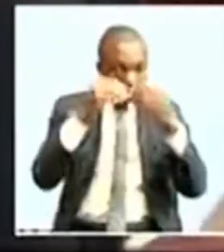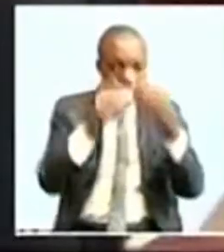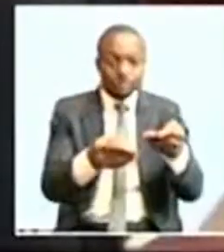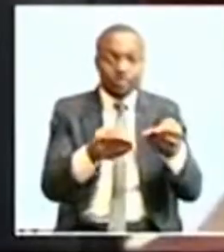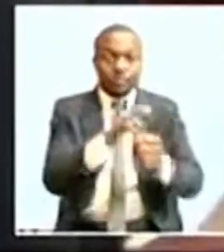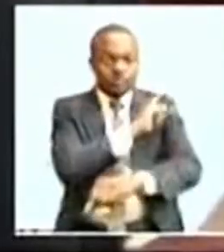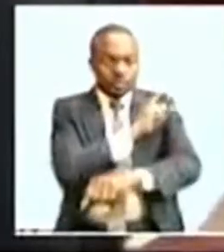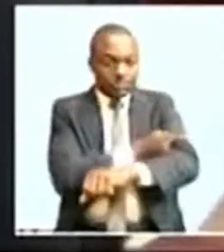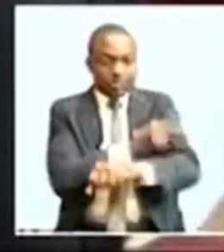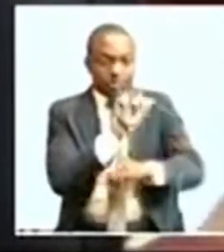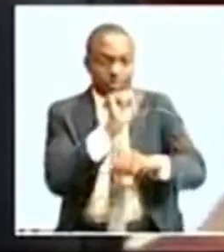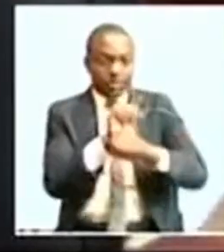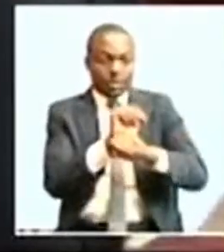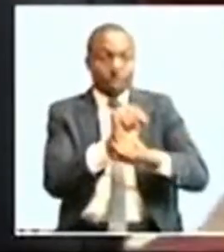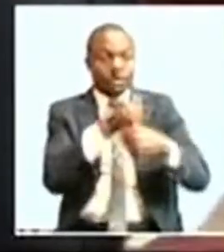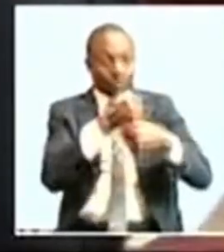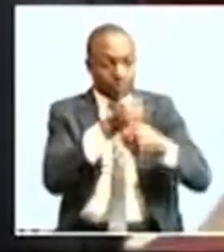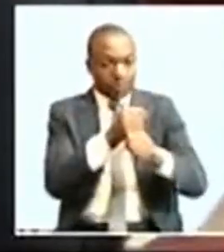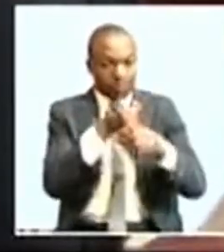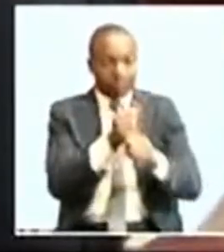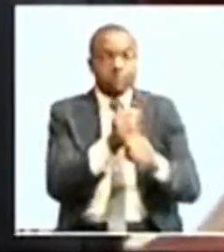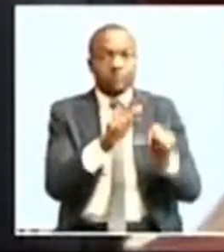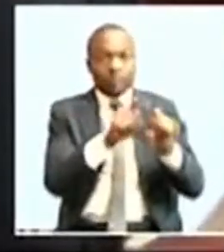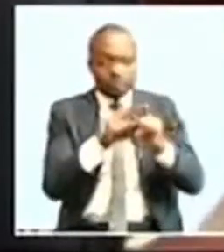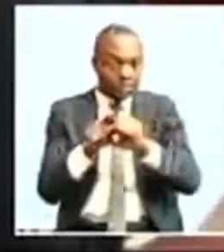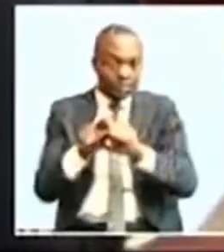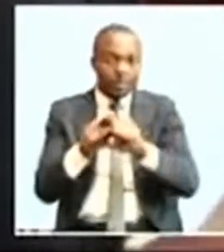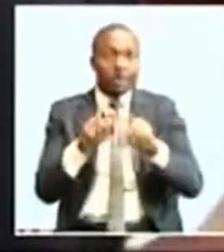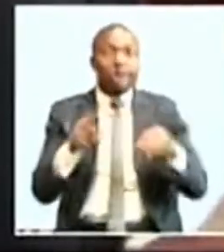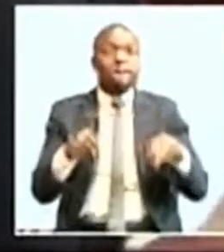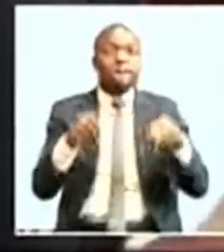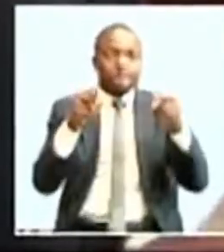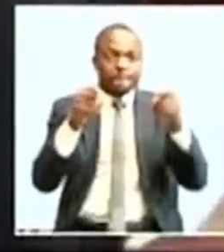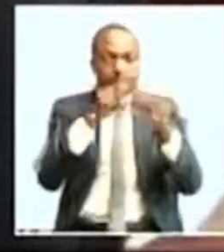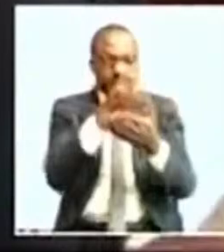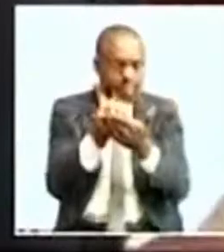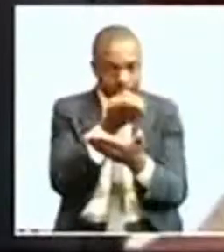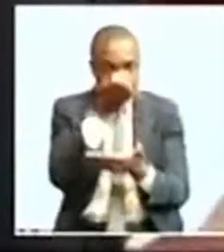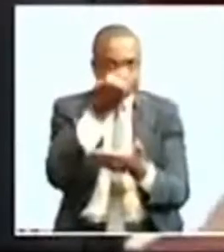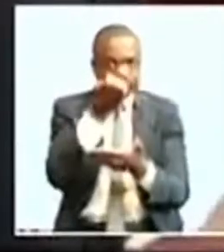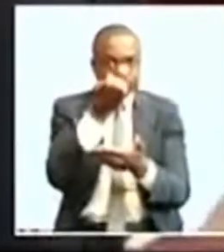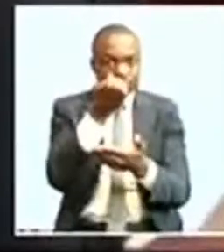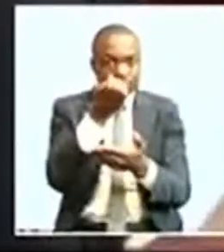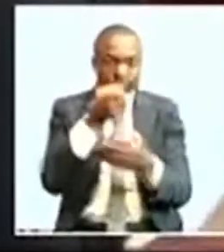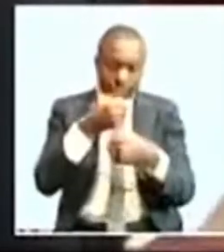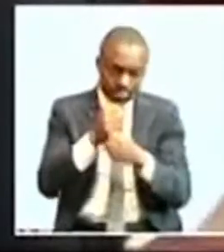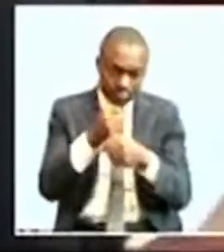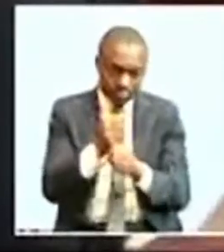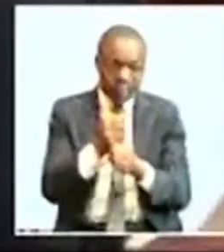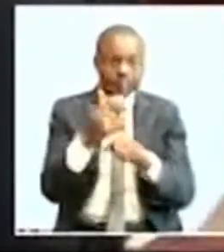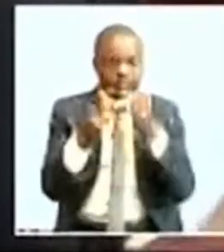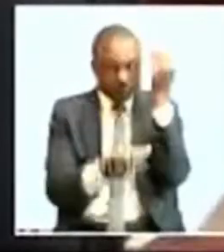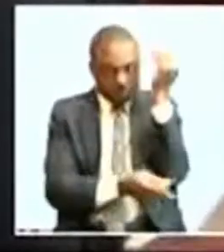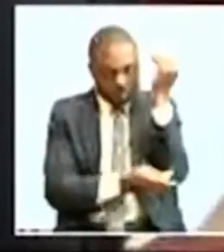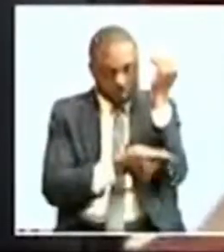potential for job creation as well as higher economic generation for